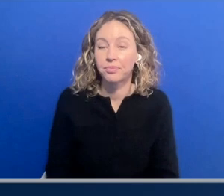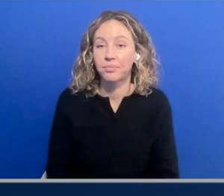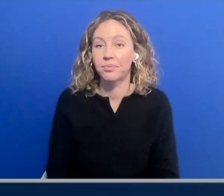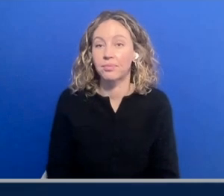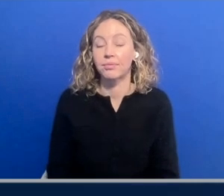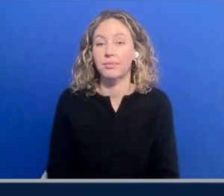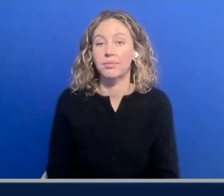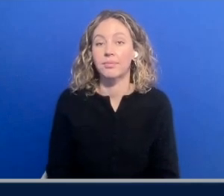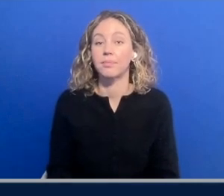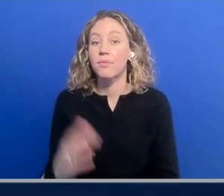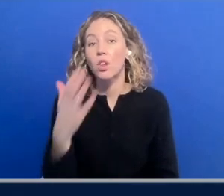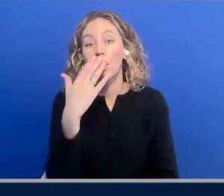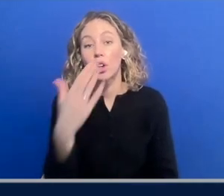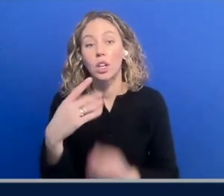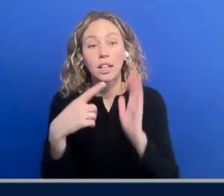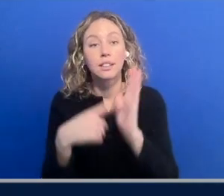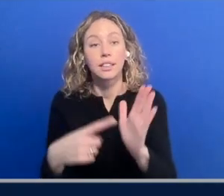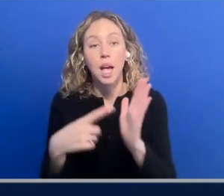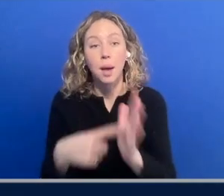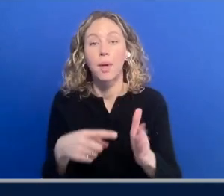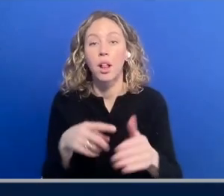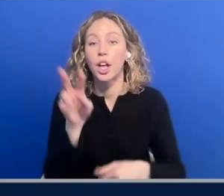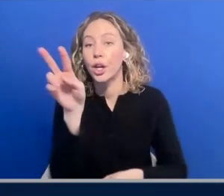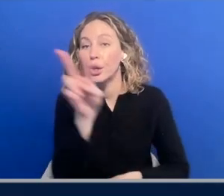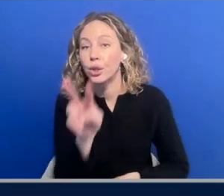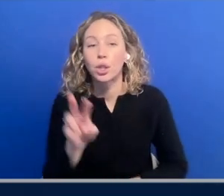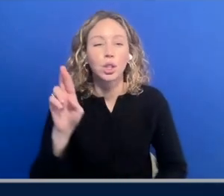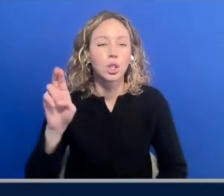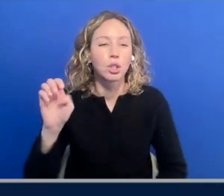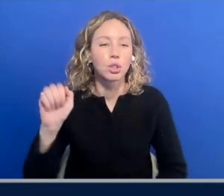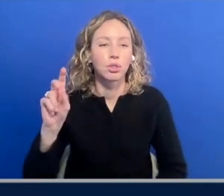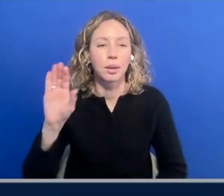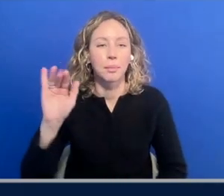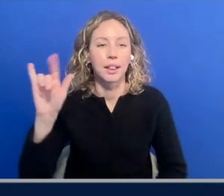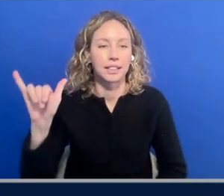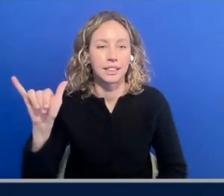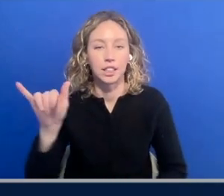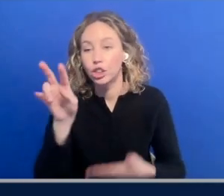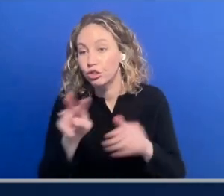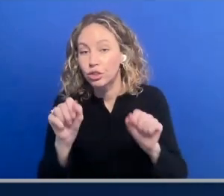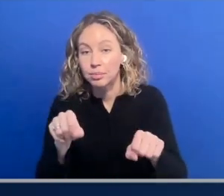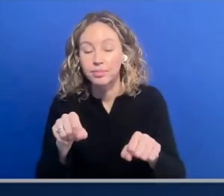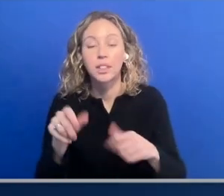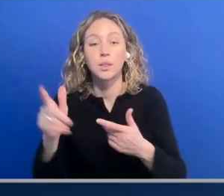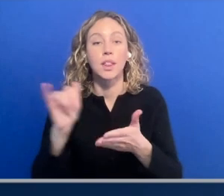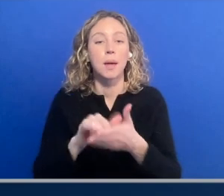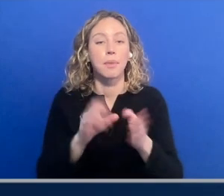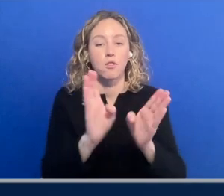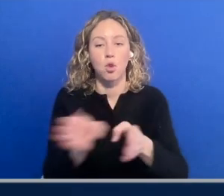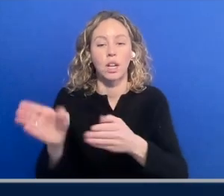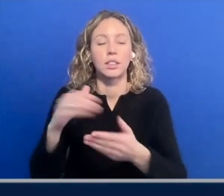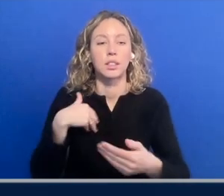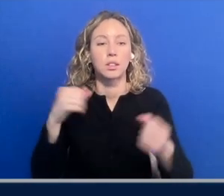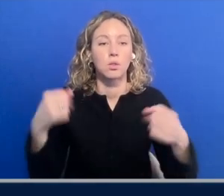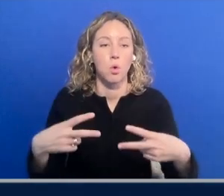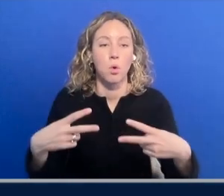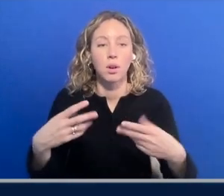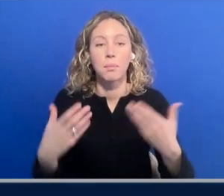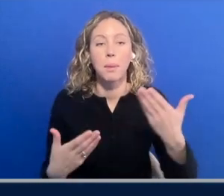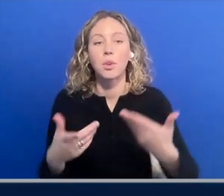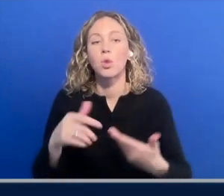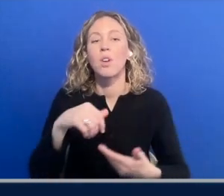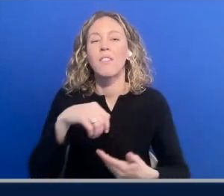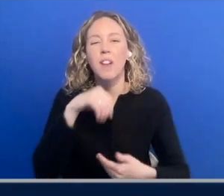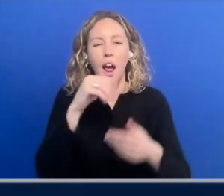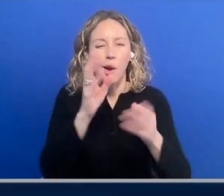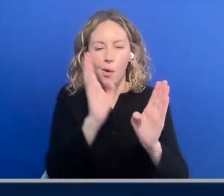example of this would be readability Okay. issues, right? So you've organized your code you've not organized your code well. How